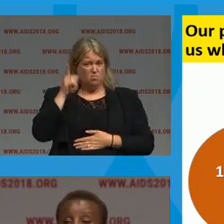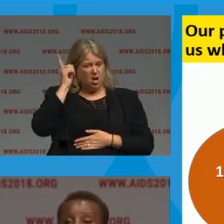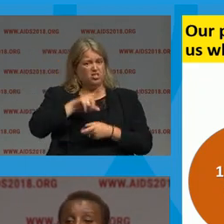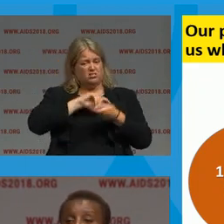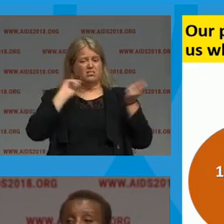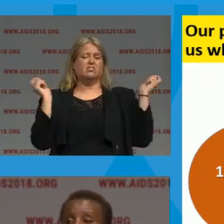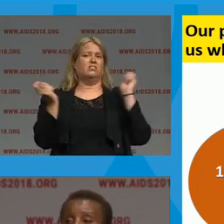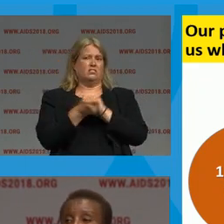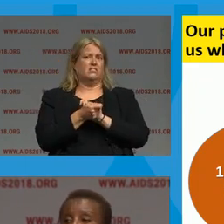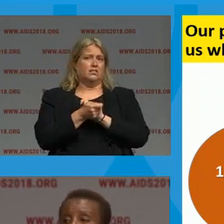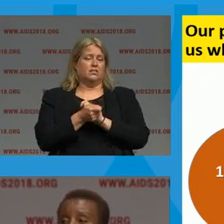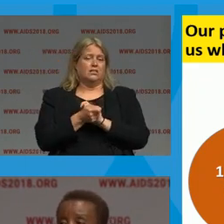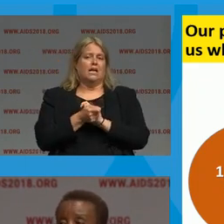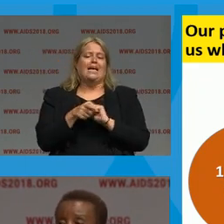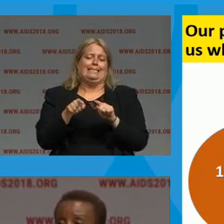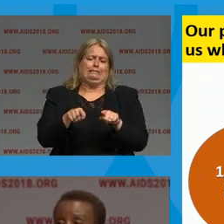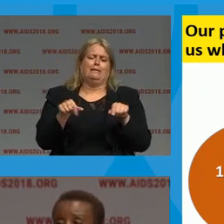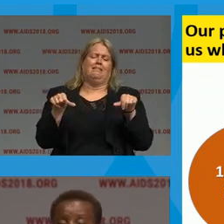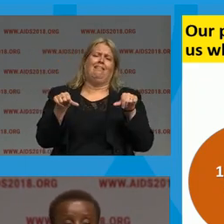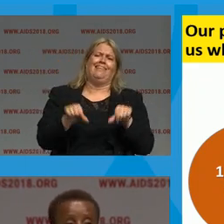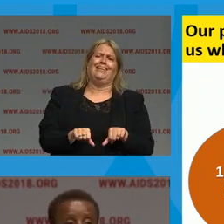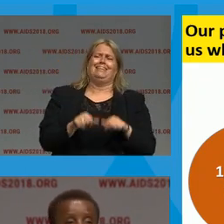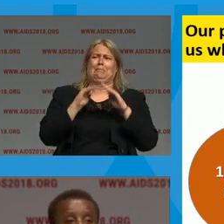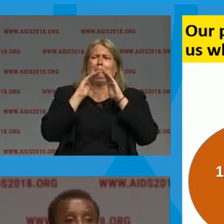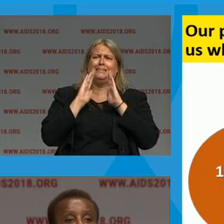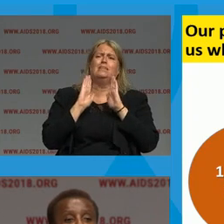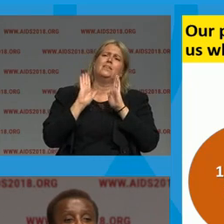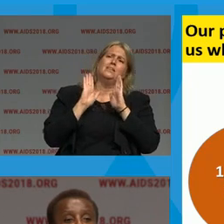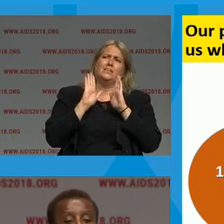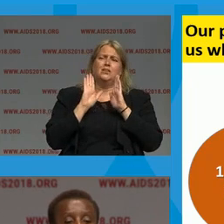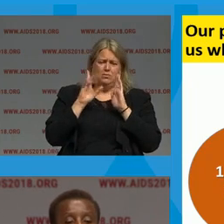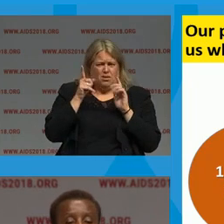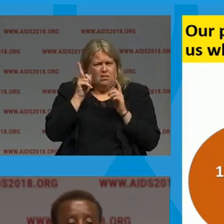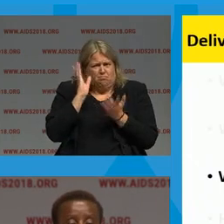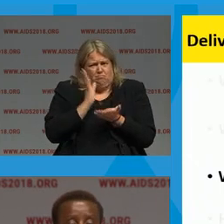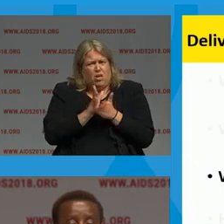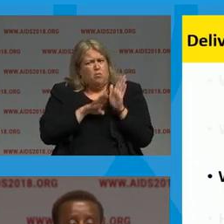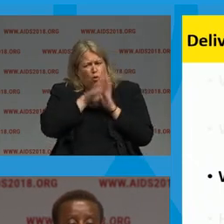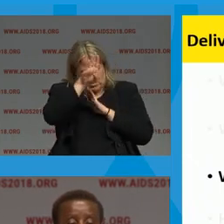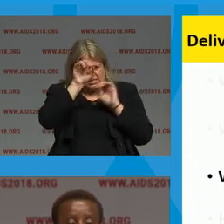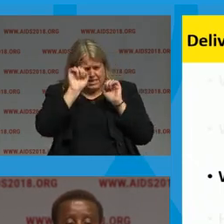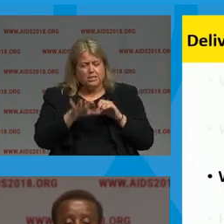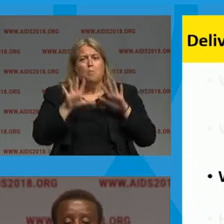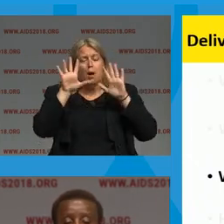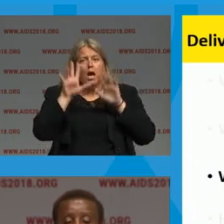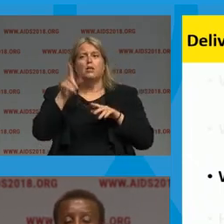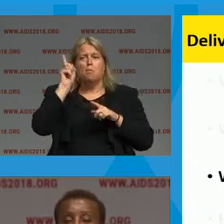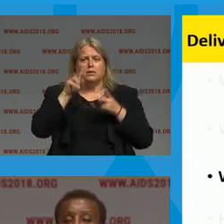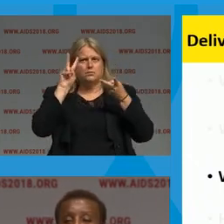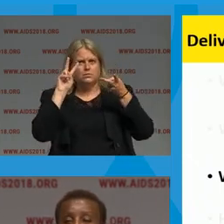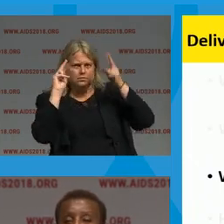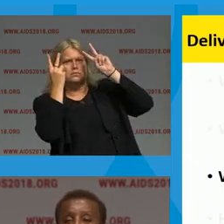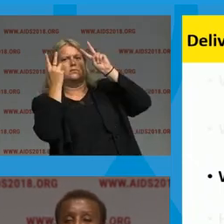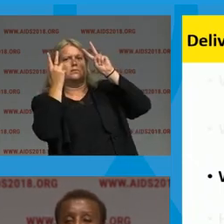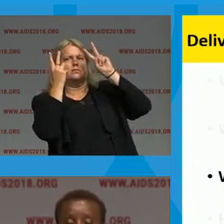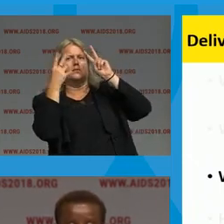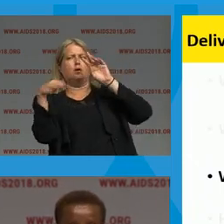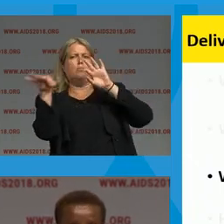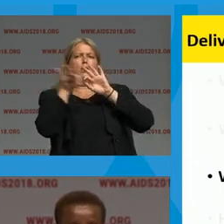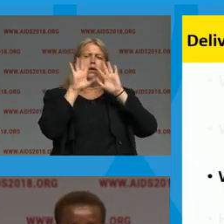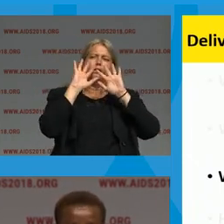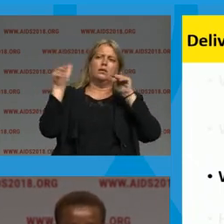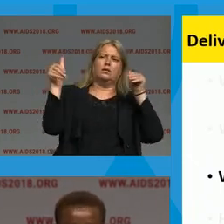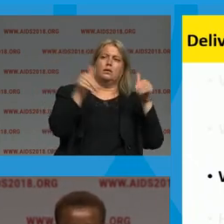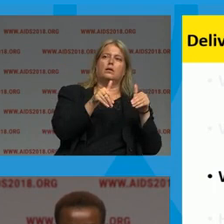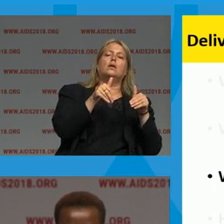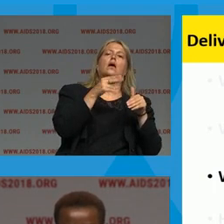paint this bleak picture, not to say that we haven't made progress, but to say that we have to rethink and get back to delivering